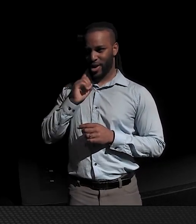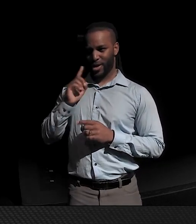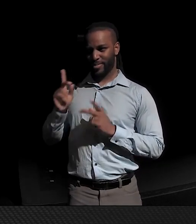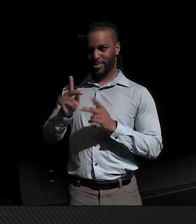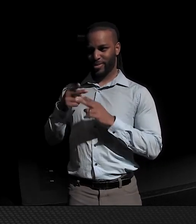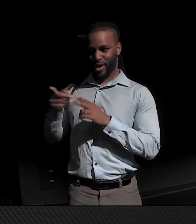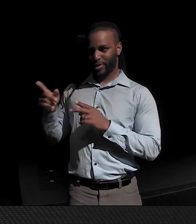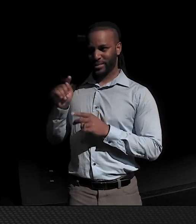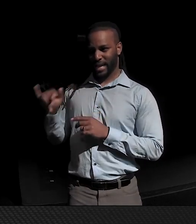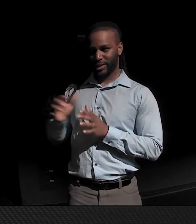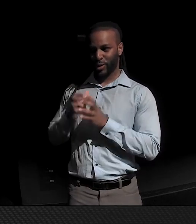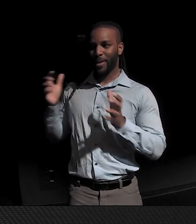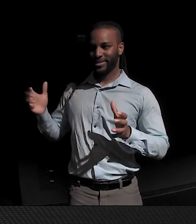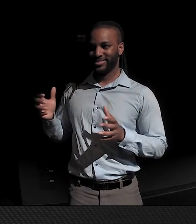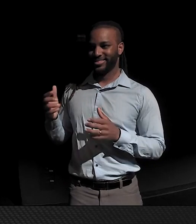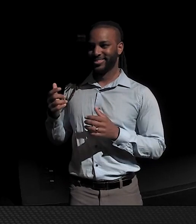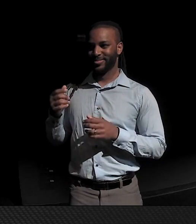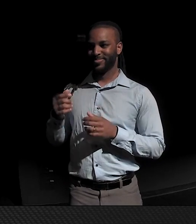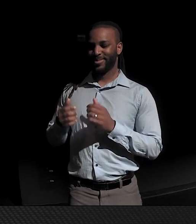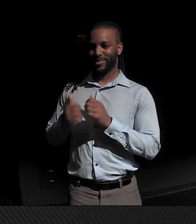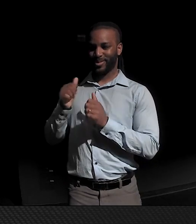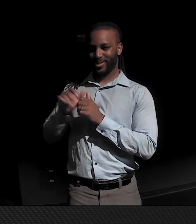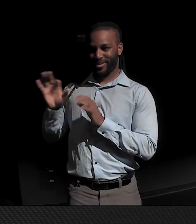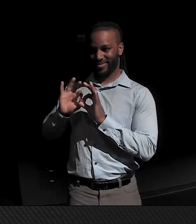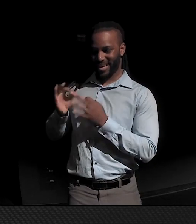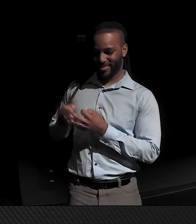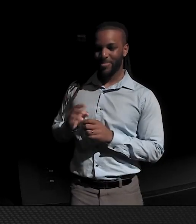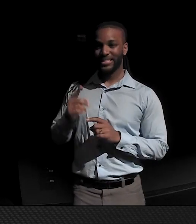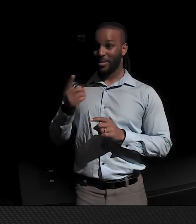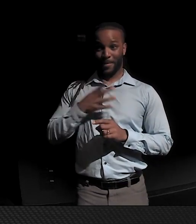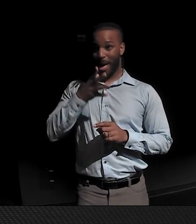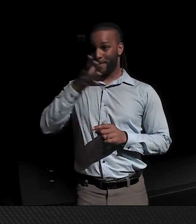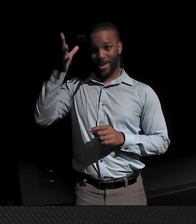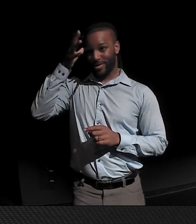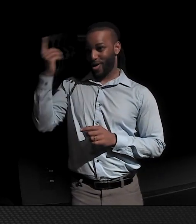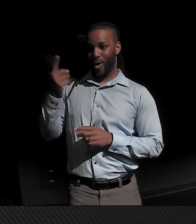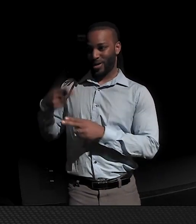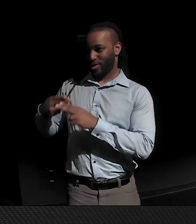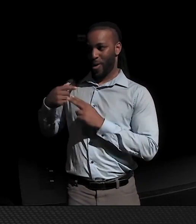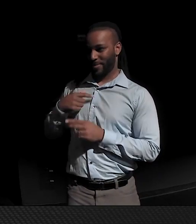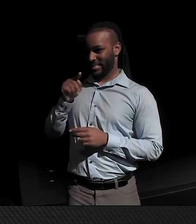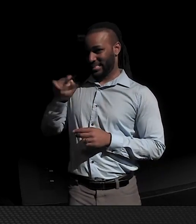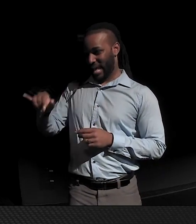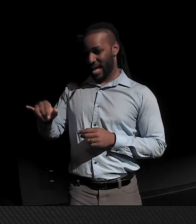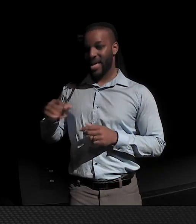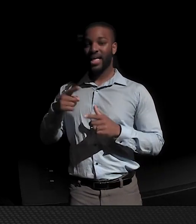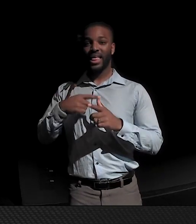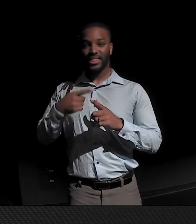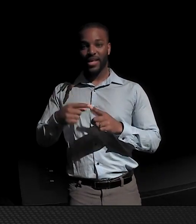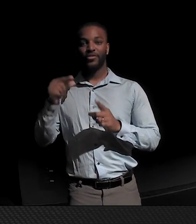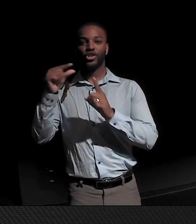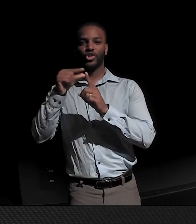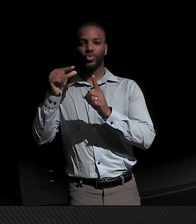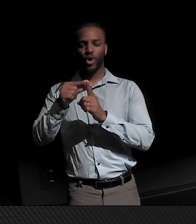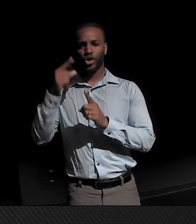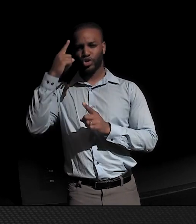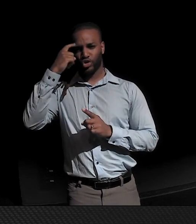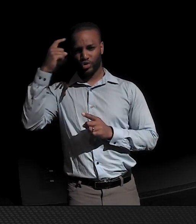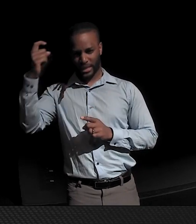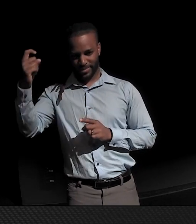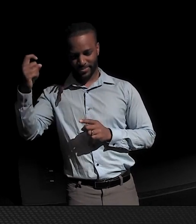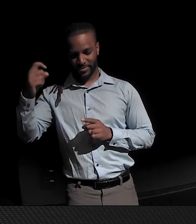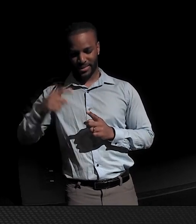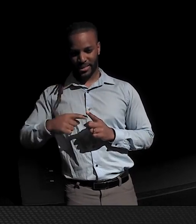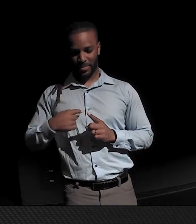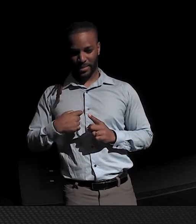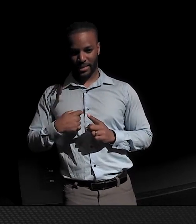than the last 2 weeks. But it's just something that my parents have always called me. And then this word dream to me,